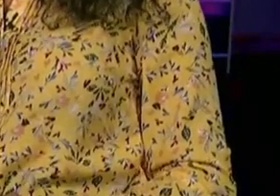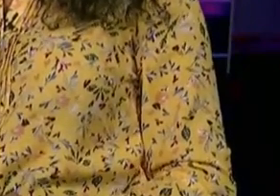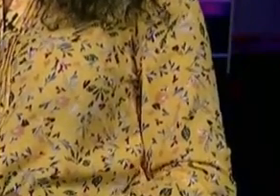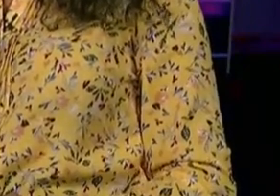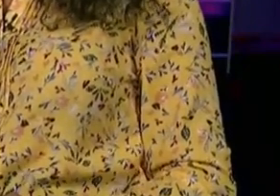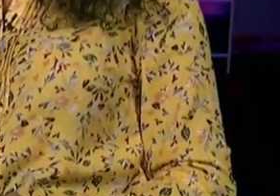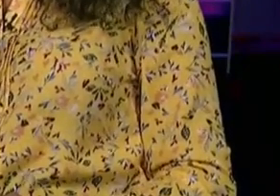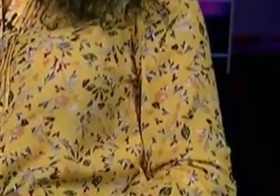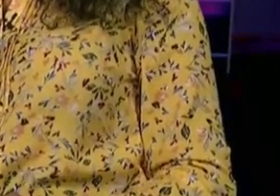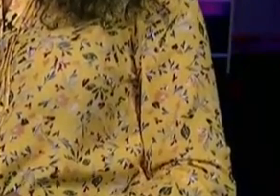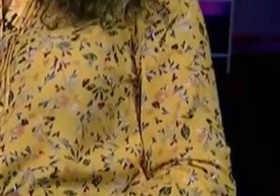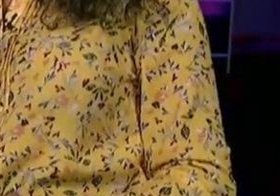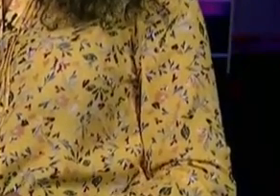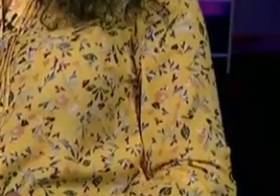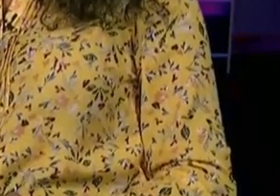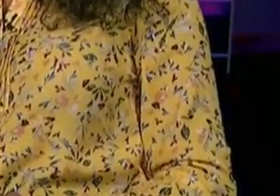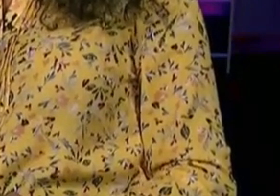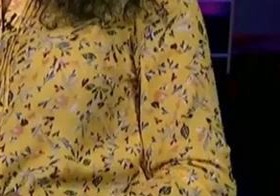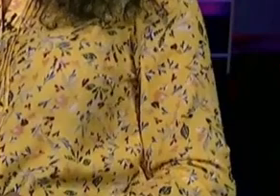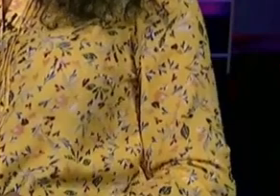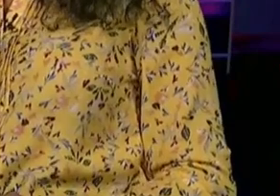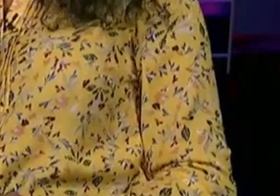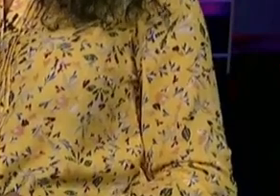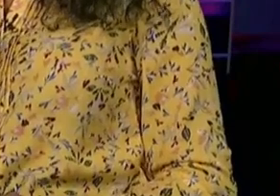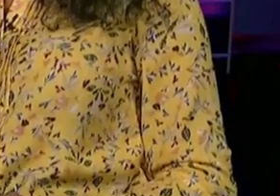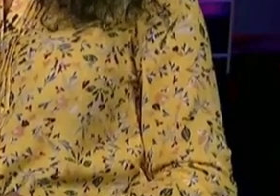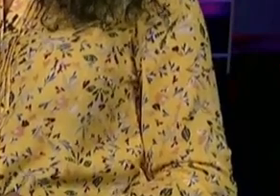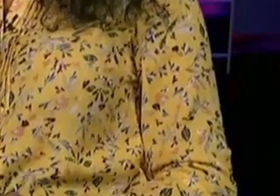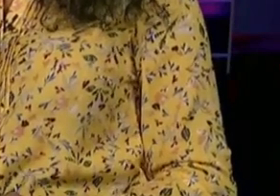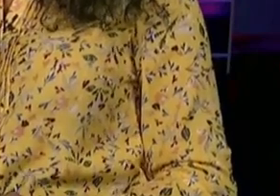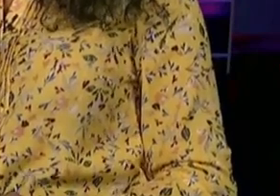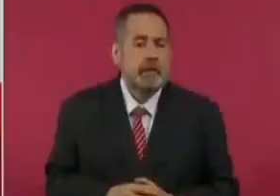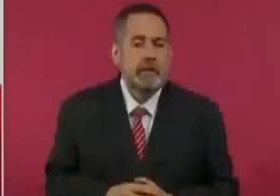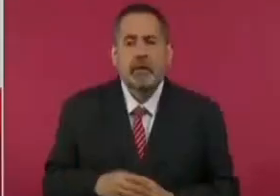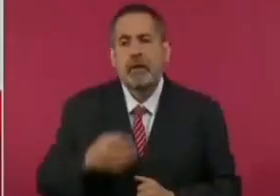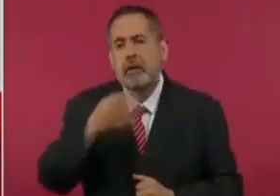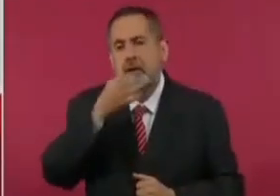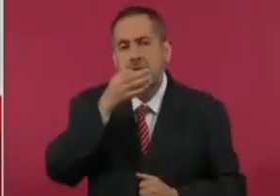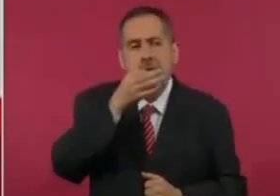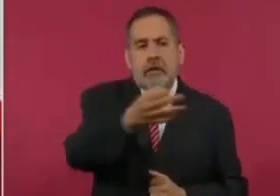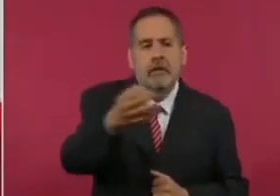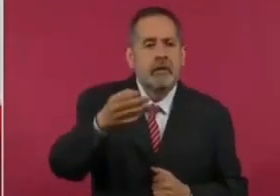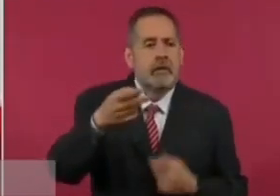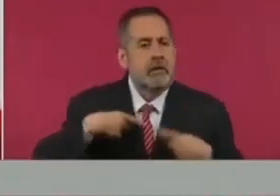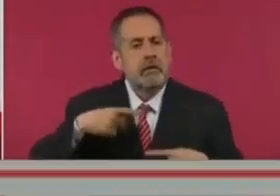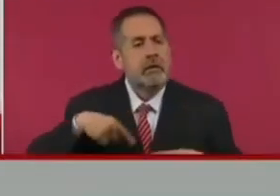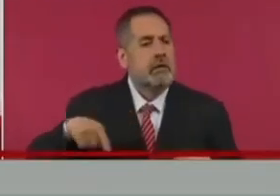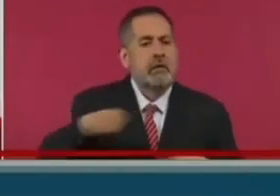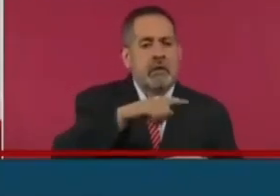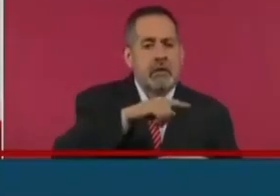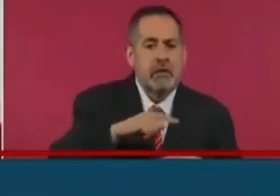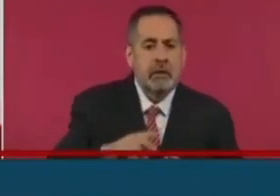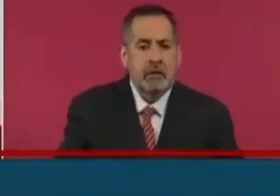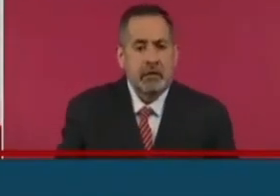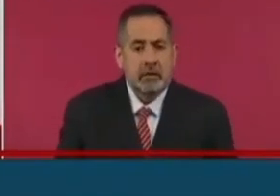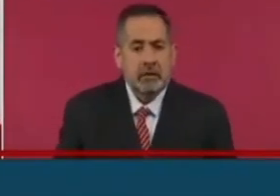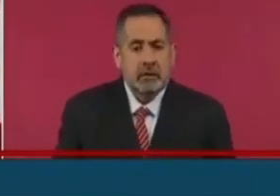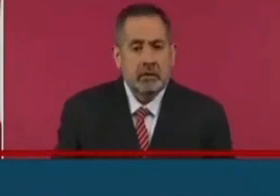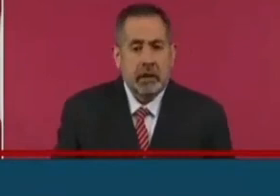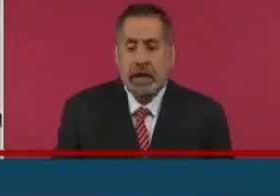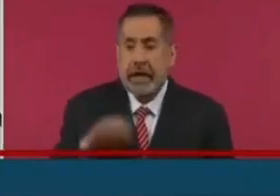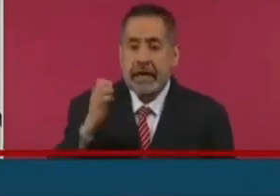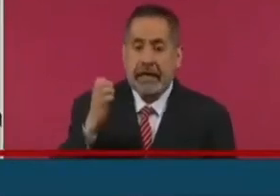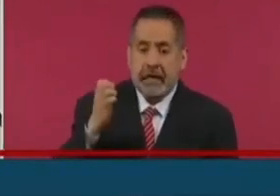López Obrador said that everything will be up to Castillo and his family. The Mexican head of state explained that the request